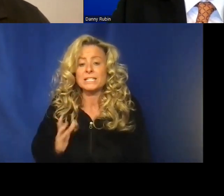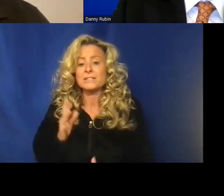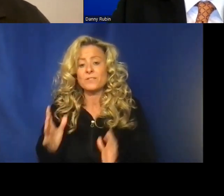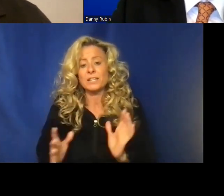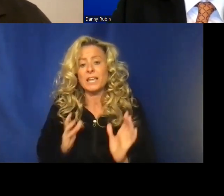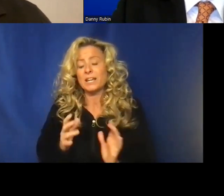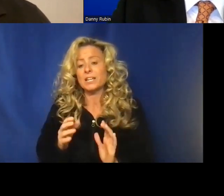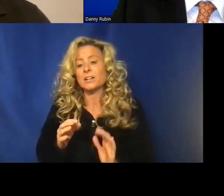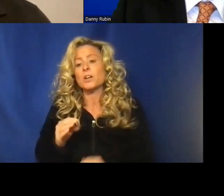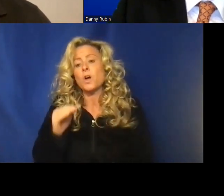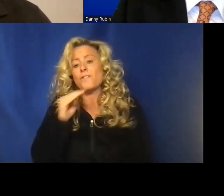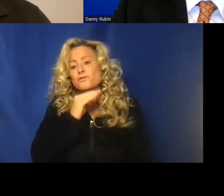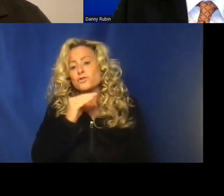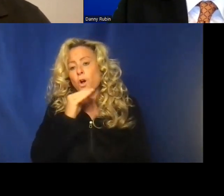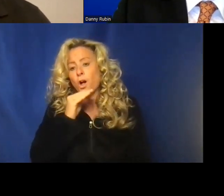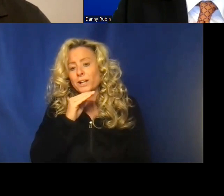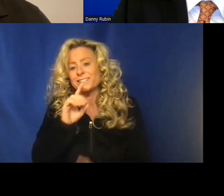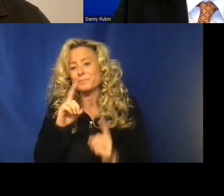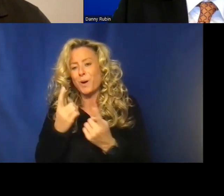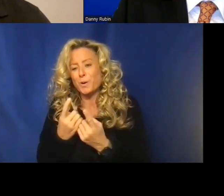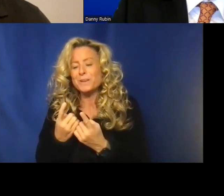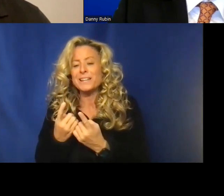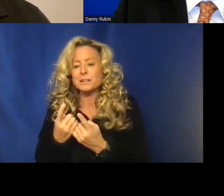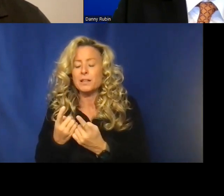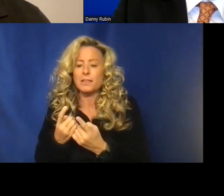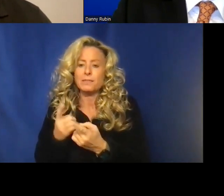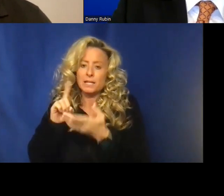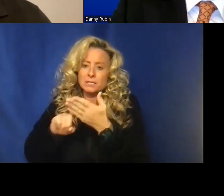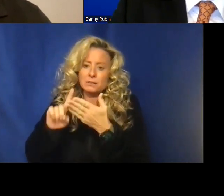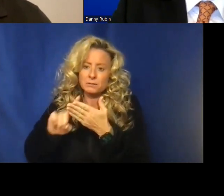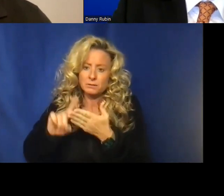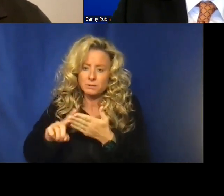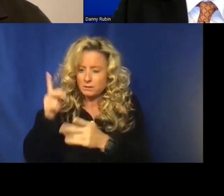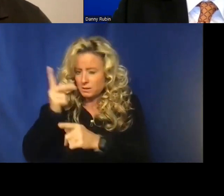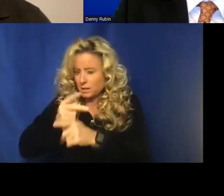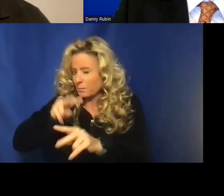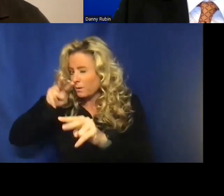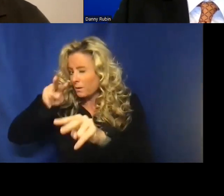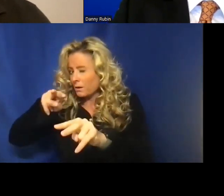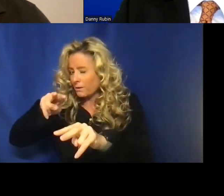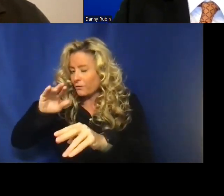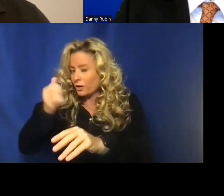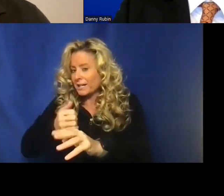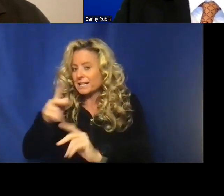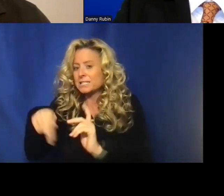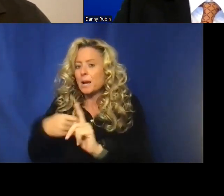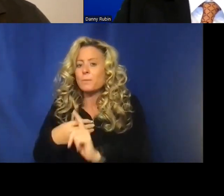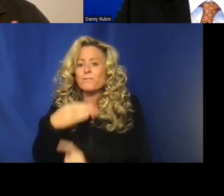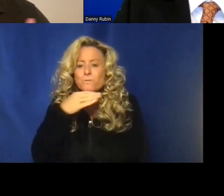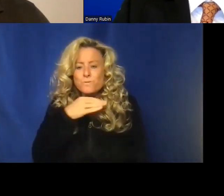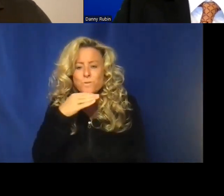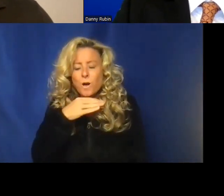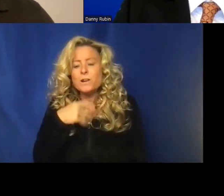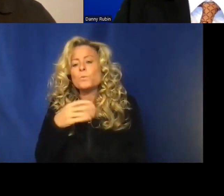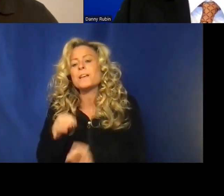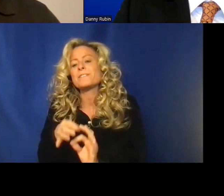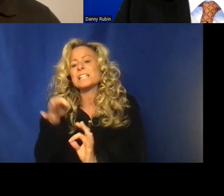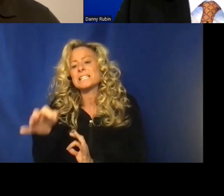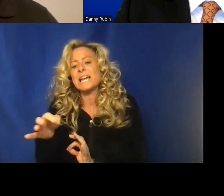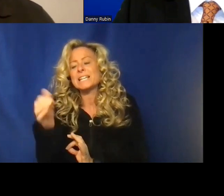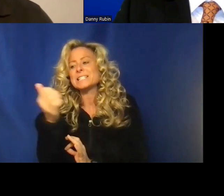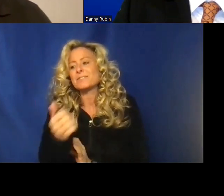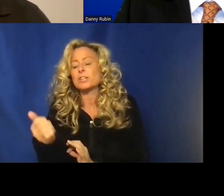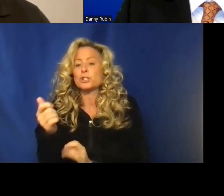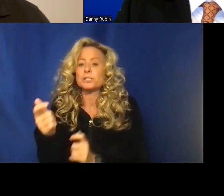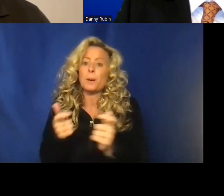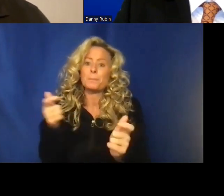sophisticated fraud department that's looking and keeping an eye out for fraud. And we have delays. If there is a